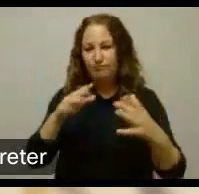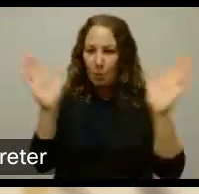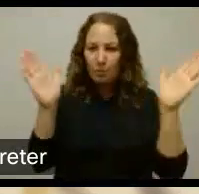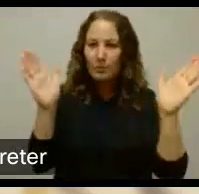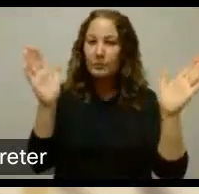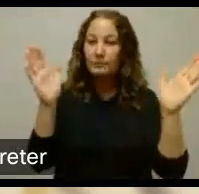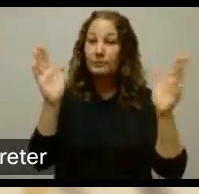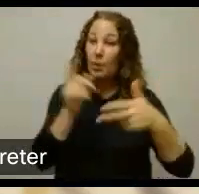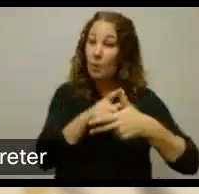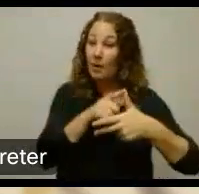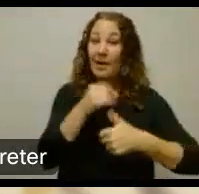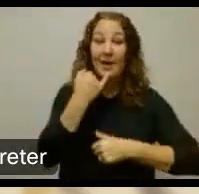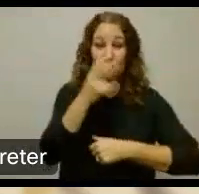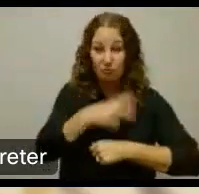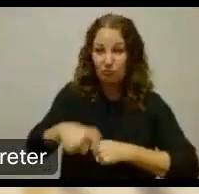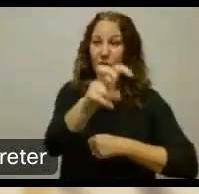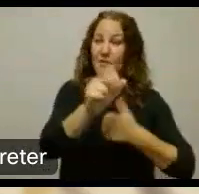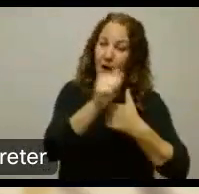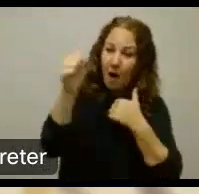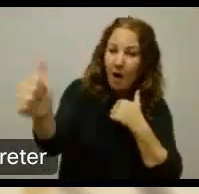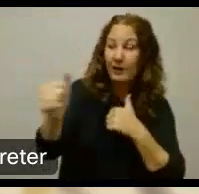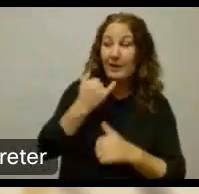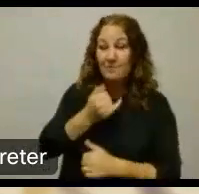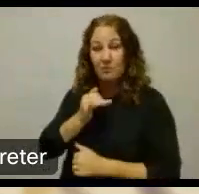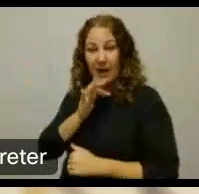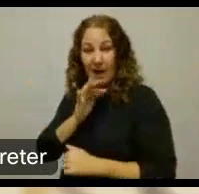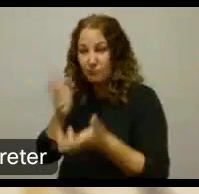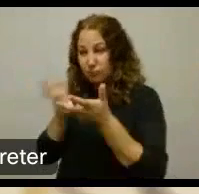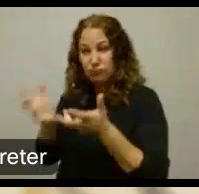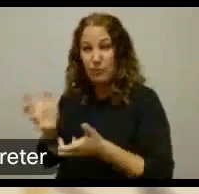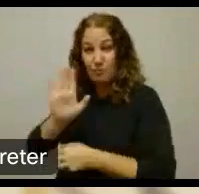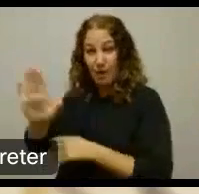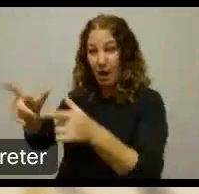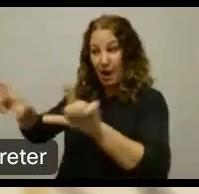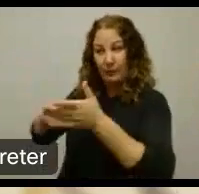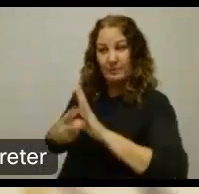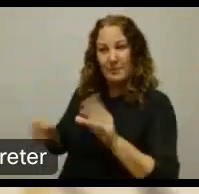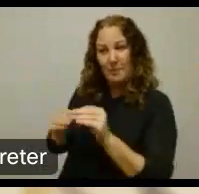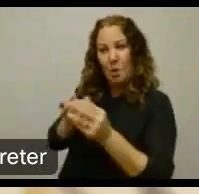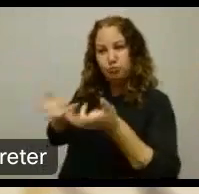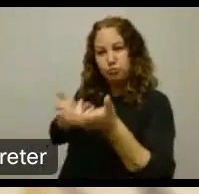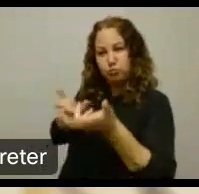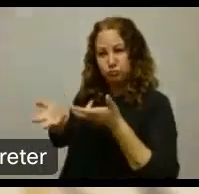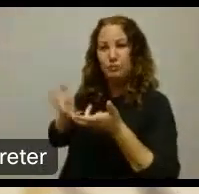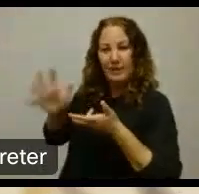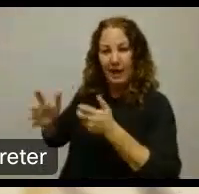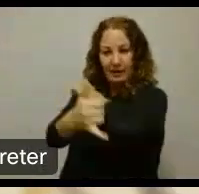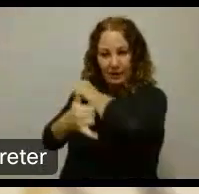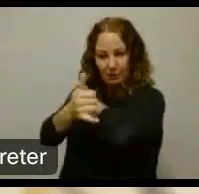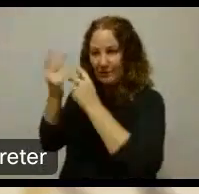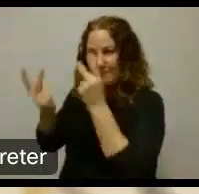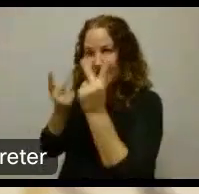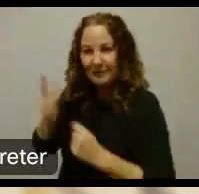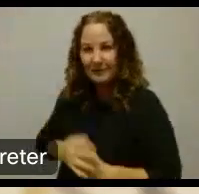traveling abroad, if you can speak the native language, you can better engage with the country you are visiting. Being able to